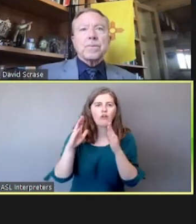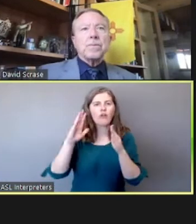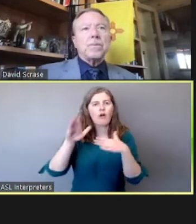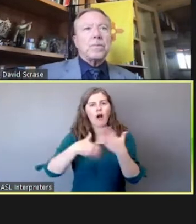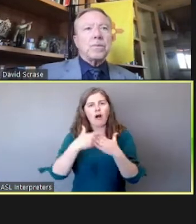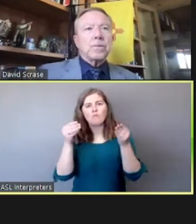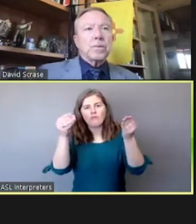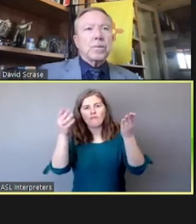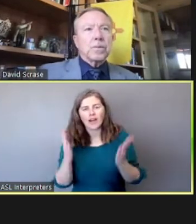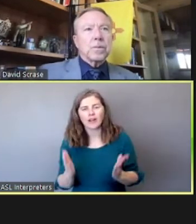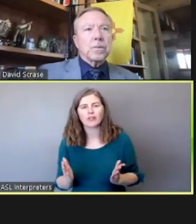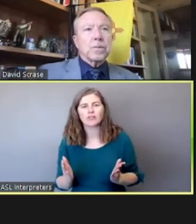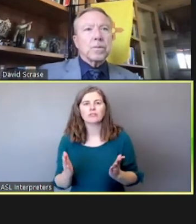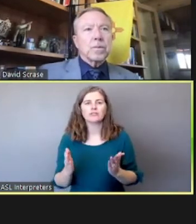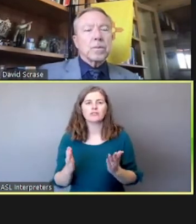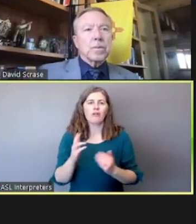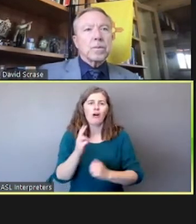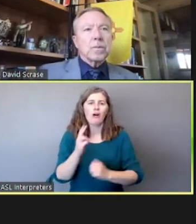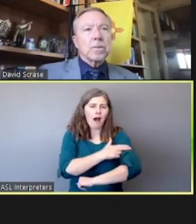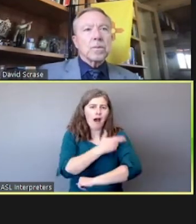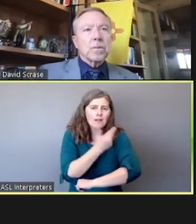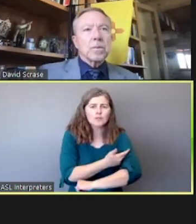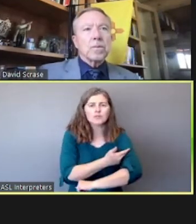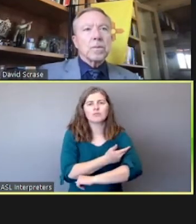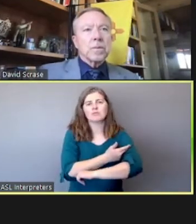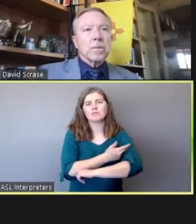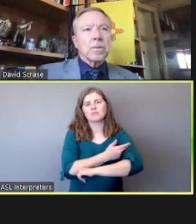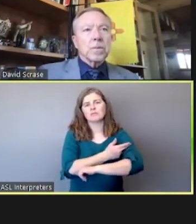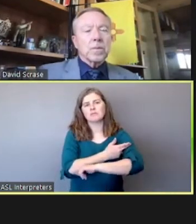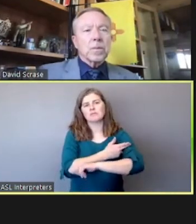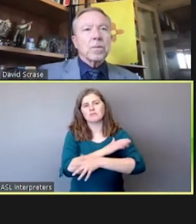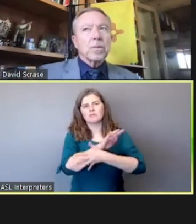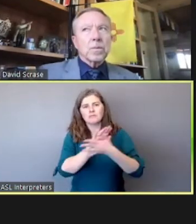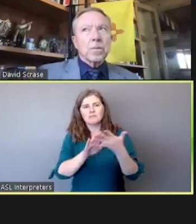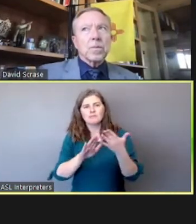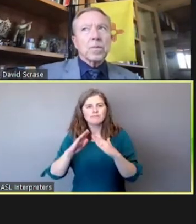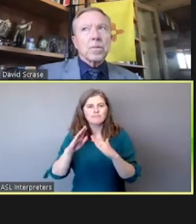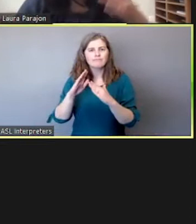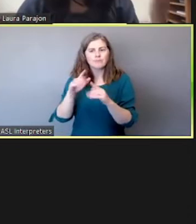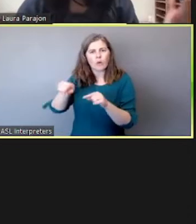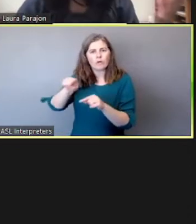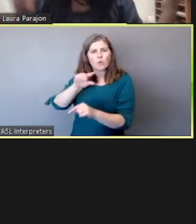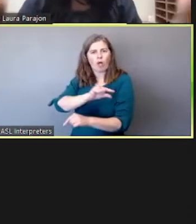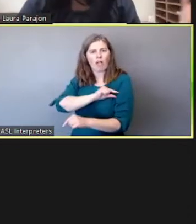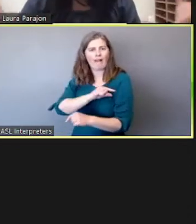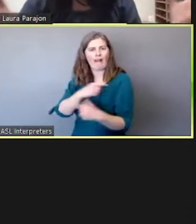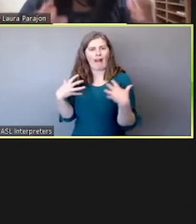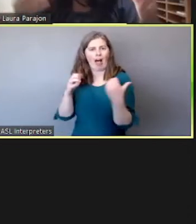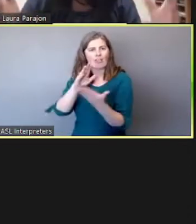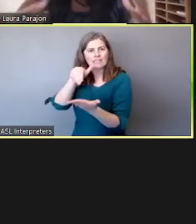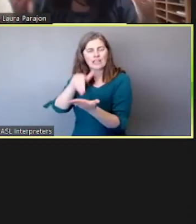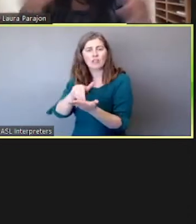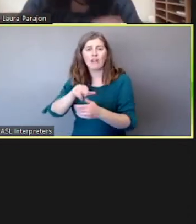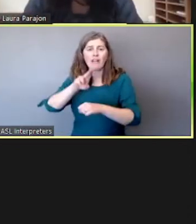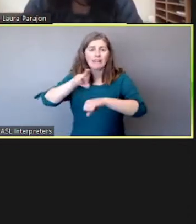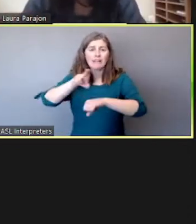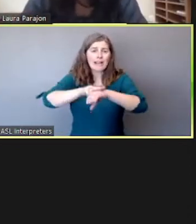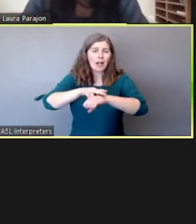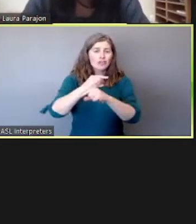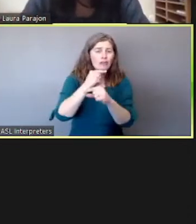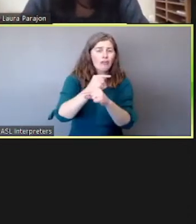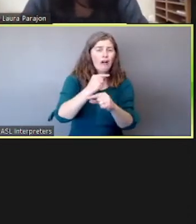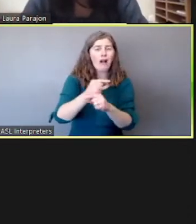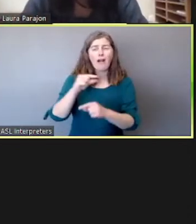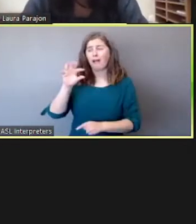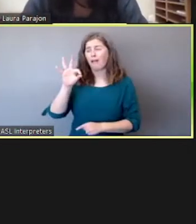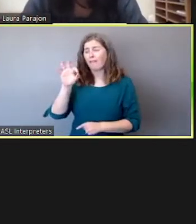providers and all the hospitals and federally qualified health centers and National Guard, FEMA, everybody who is a big